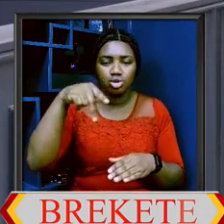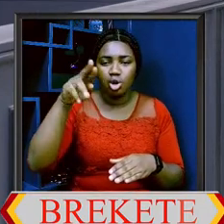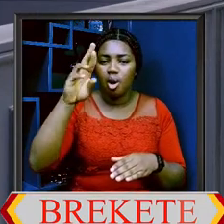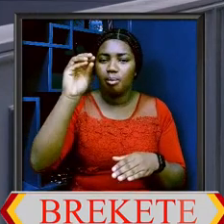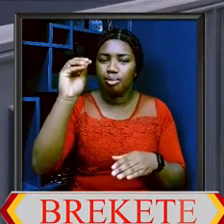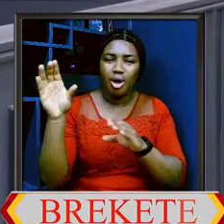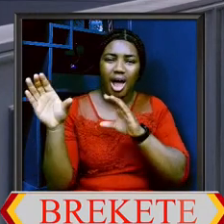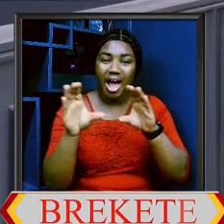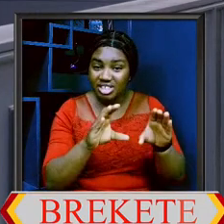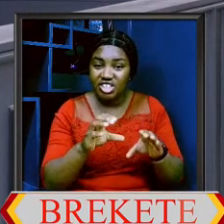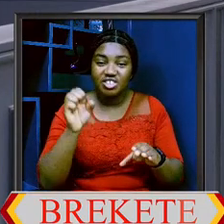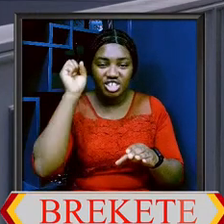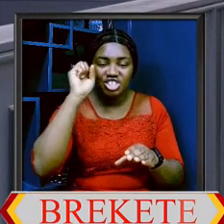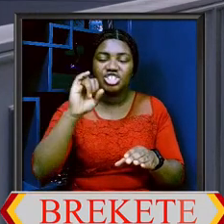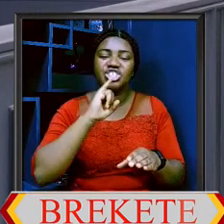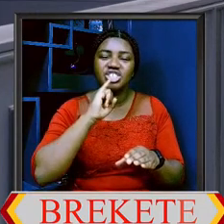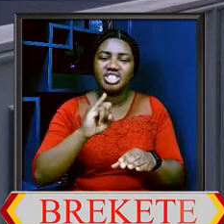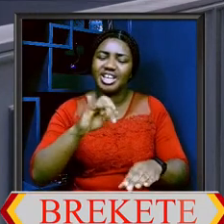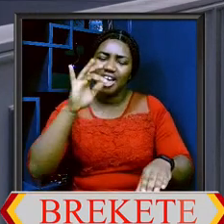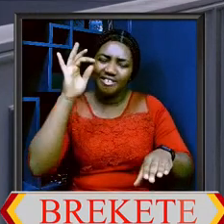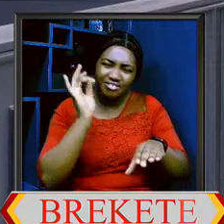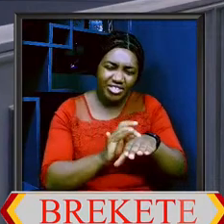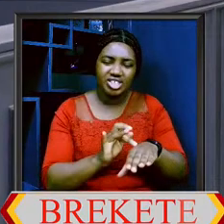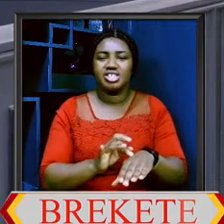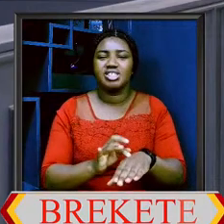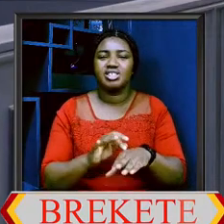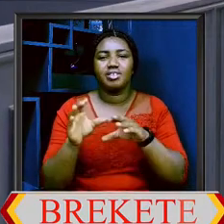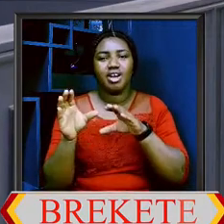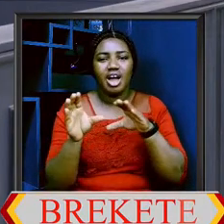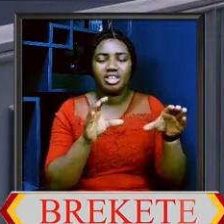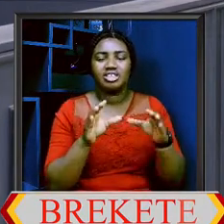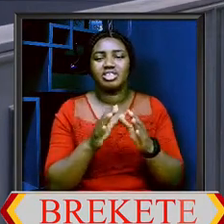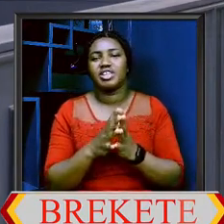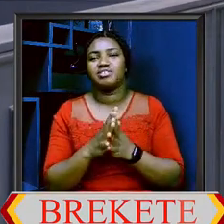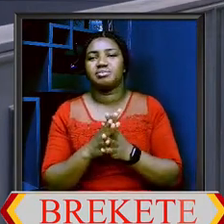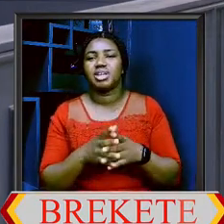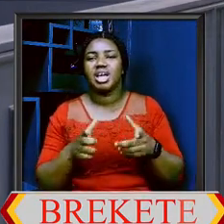go effectively reactive let's appreciate her